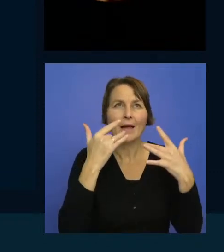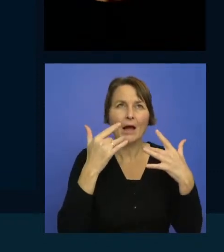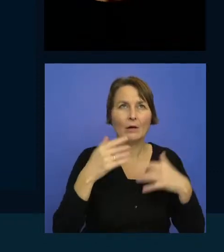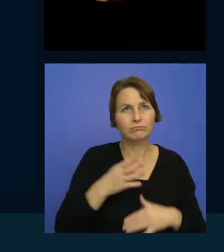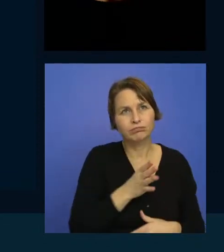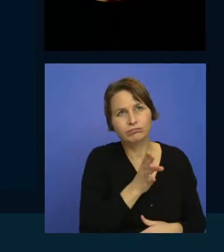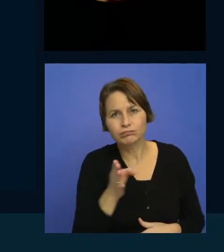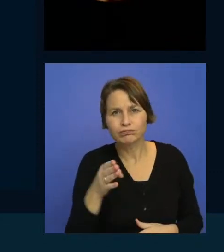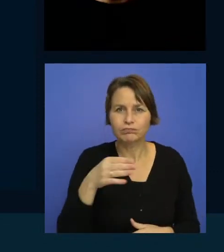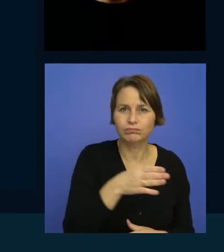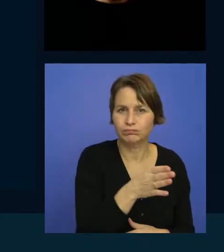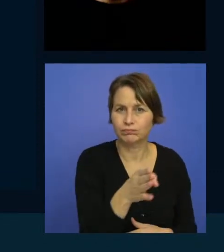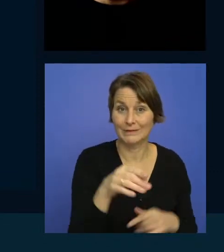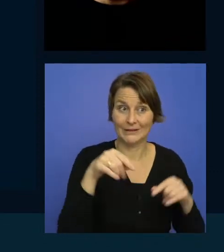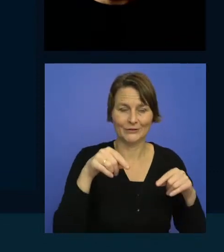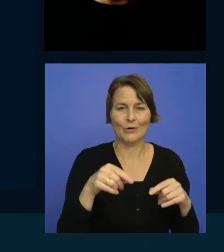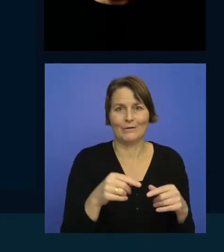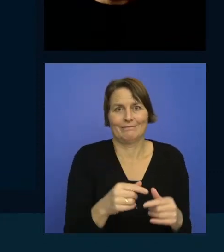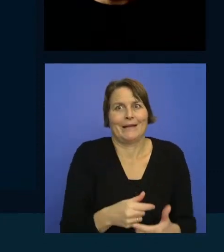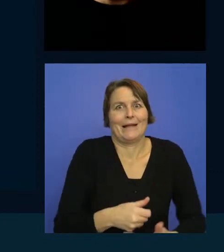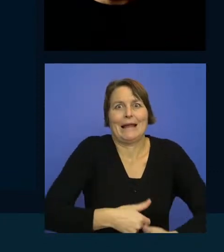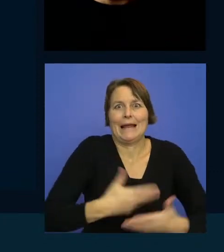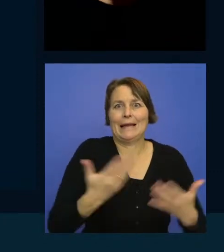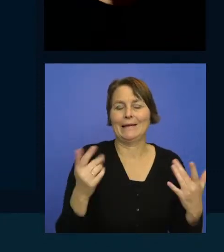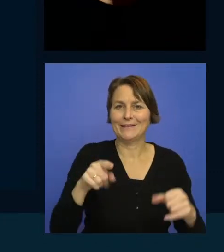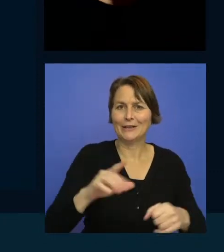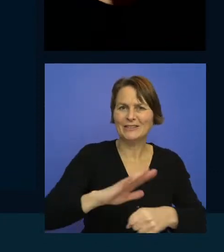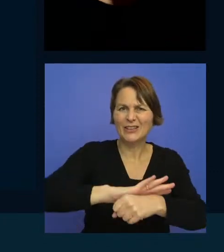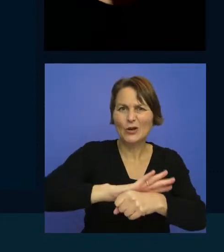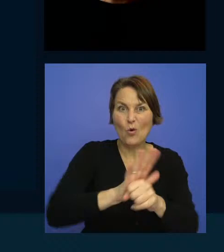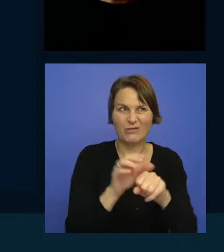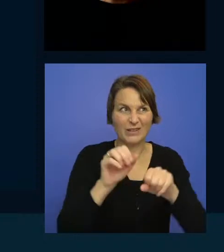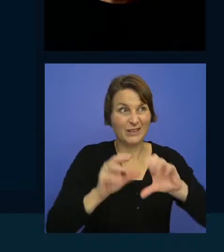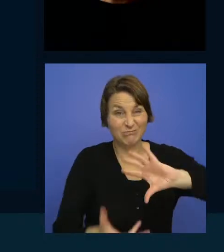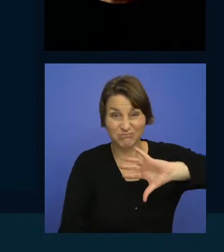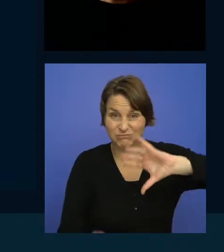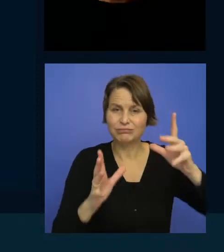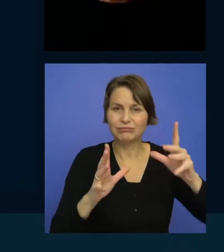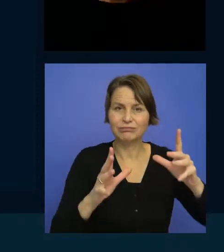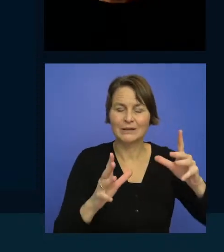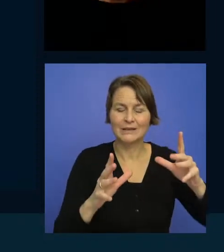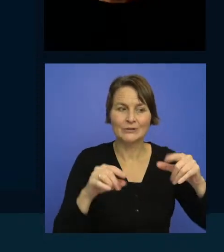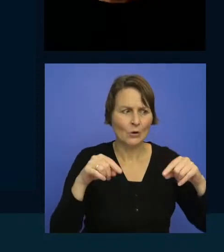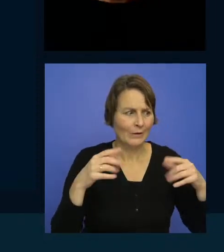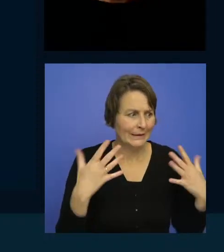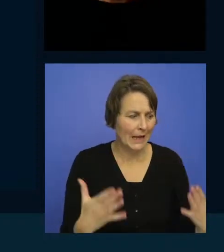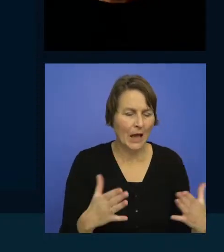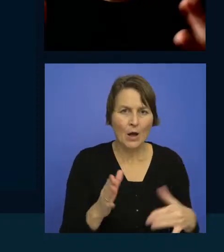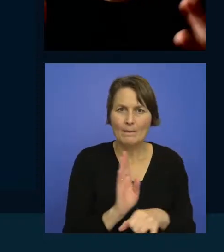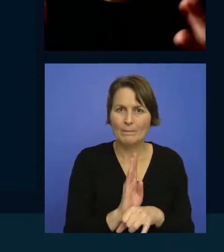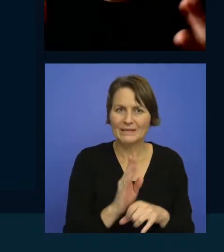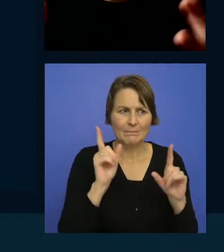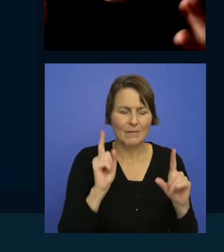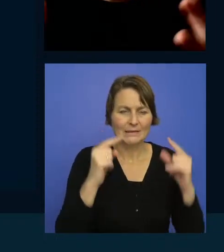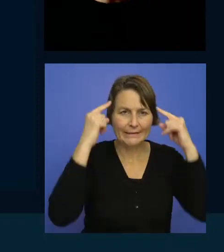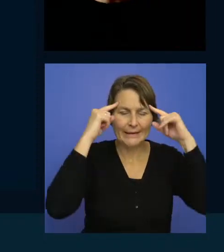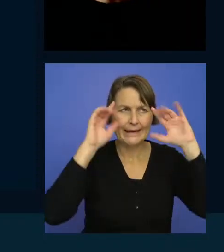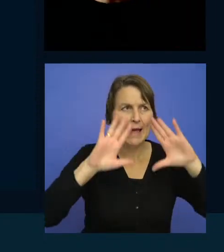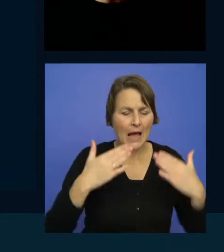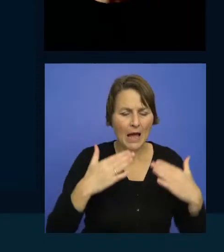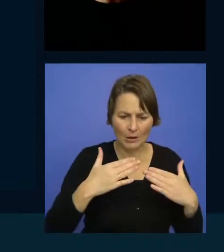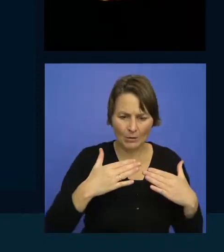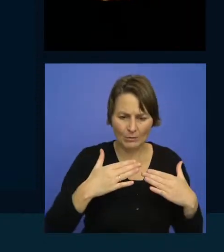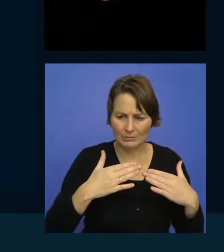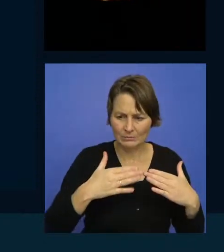this pandemic is really put into focus for them that they have to do it to survive. Now, of course, the question essentially is, as